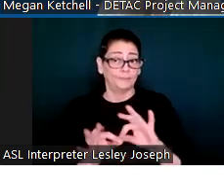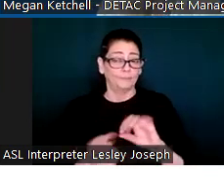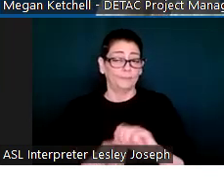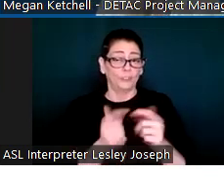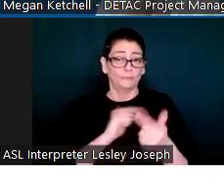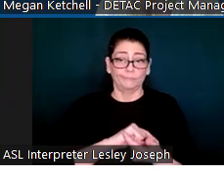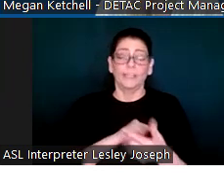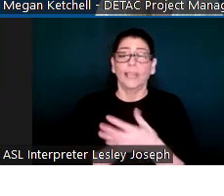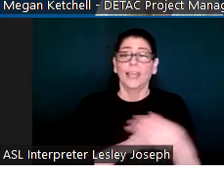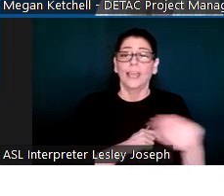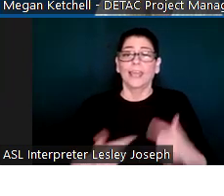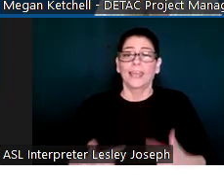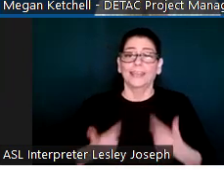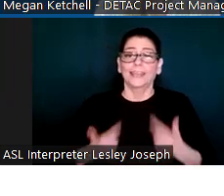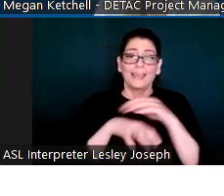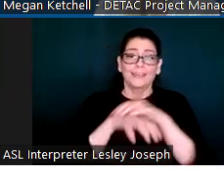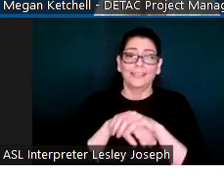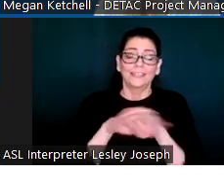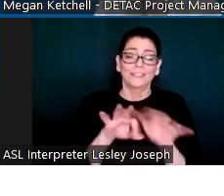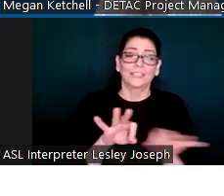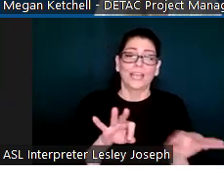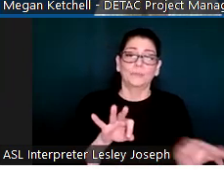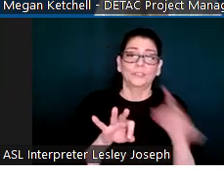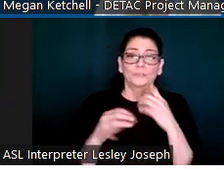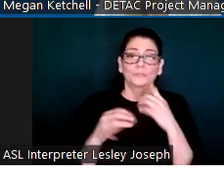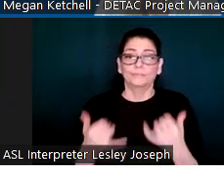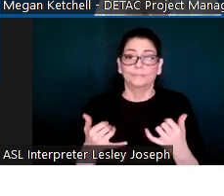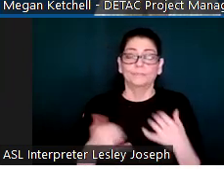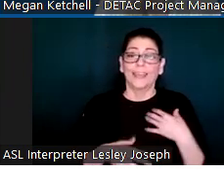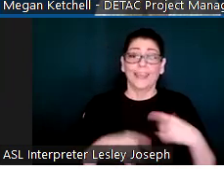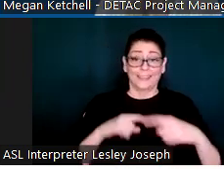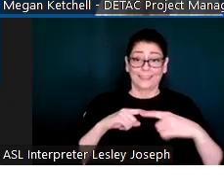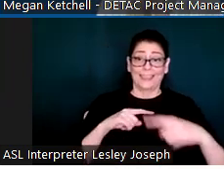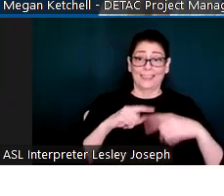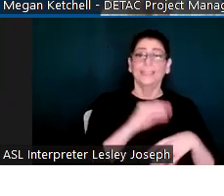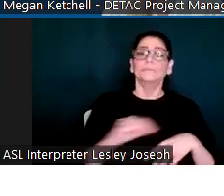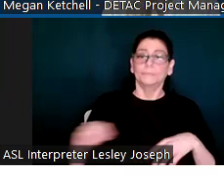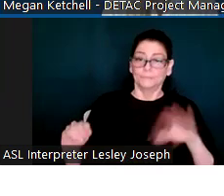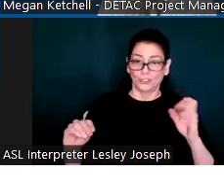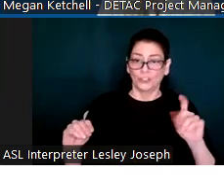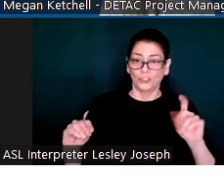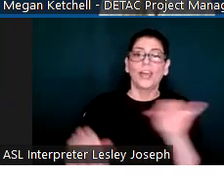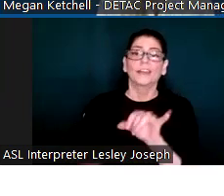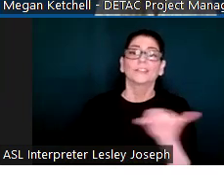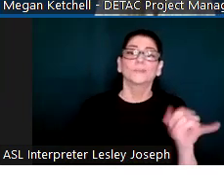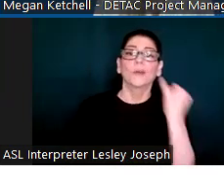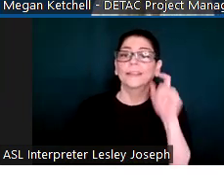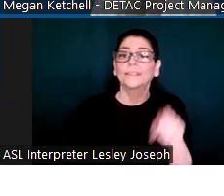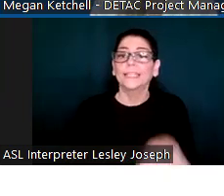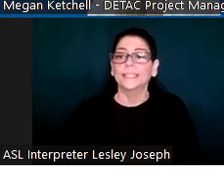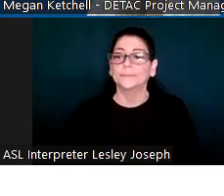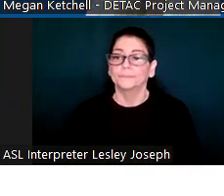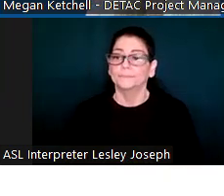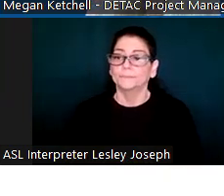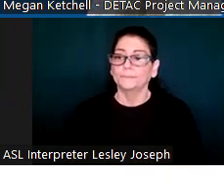captions during the event today. The link to those is also dropped in the chat in case you need it.